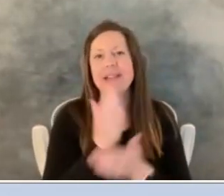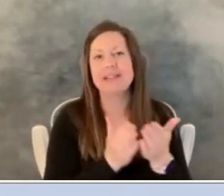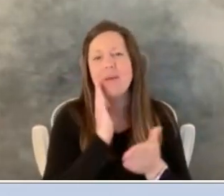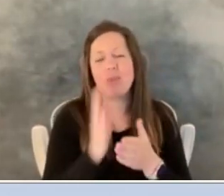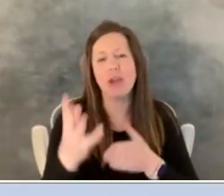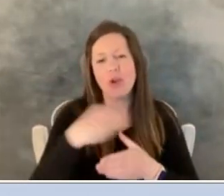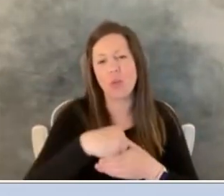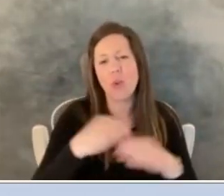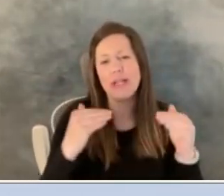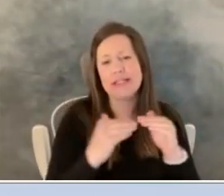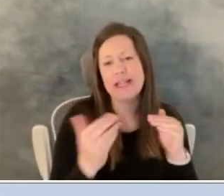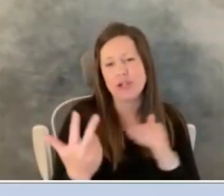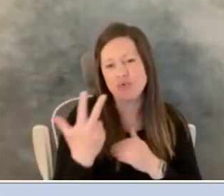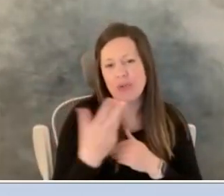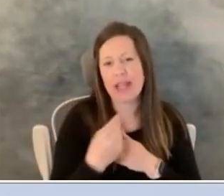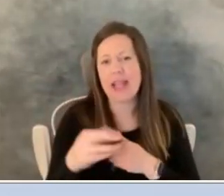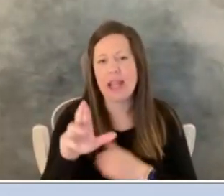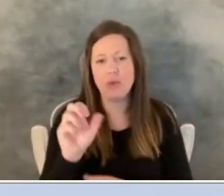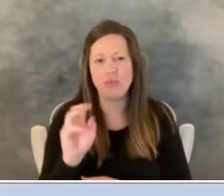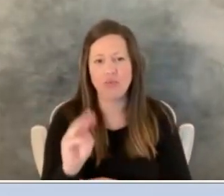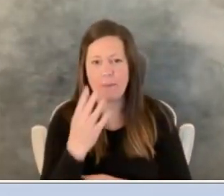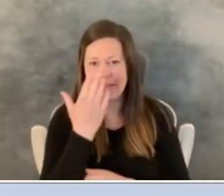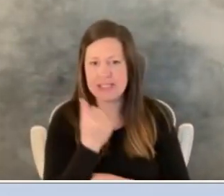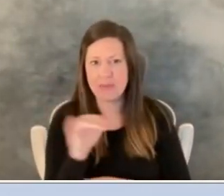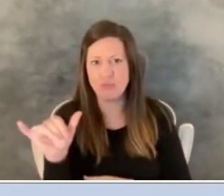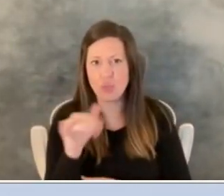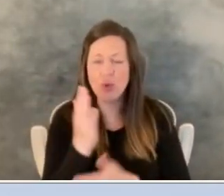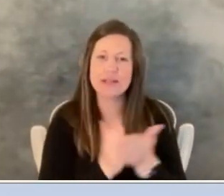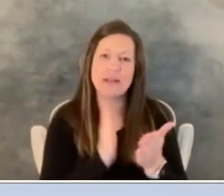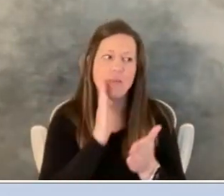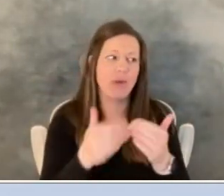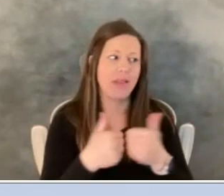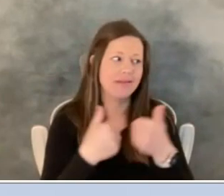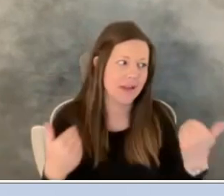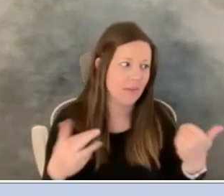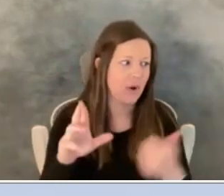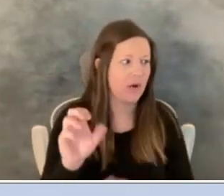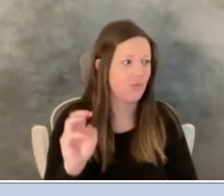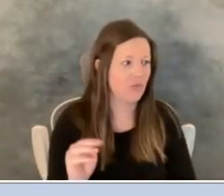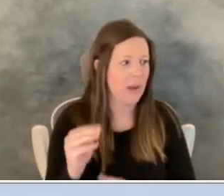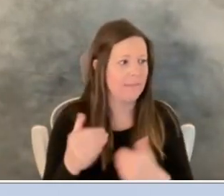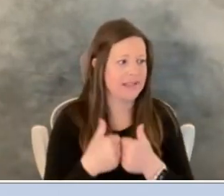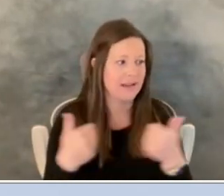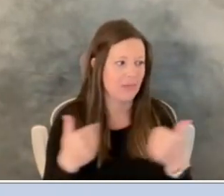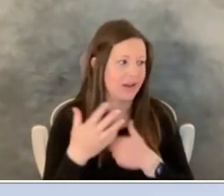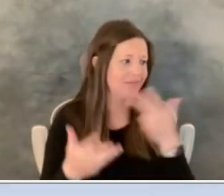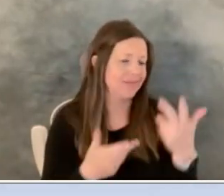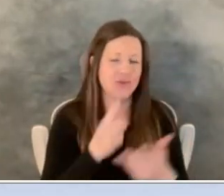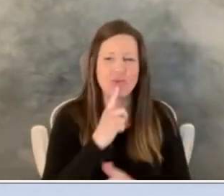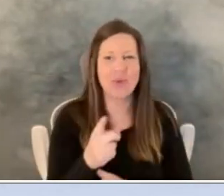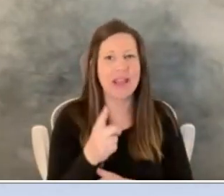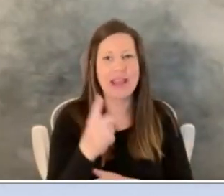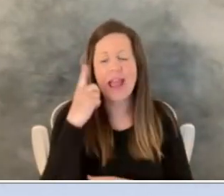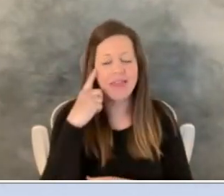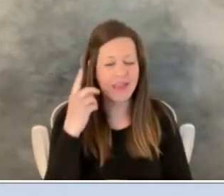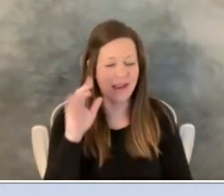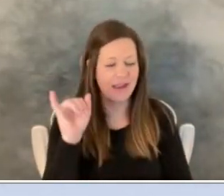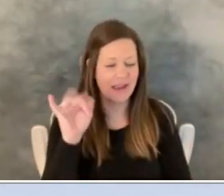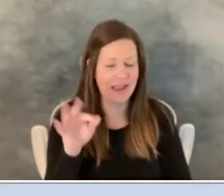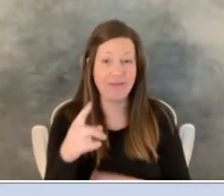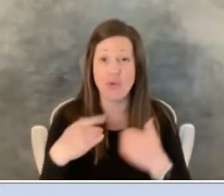the REM sleep, and they call it the deep sleep. Some keep it separate, REM separate. So whatever that is. But yes, I think if you get the healthy amount